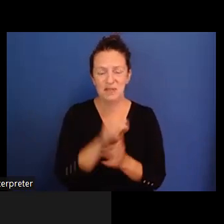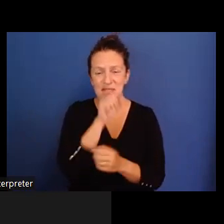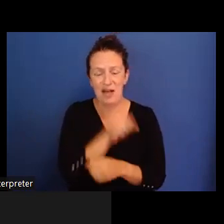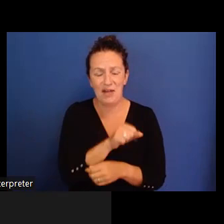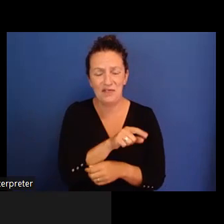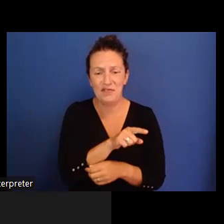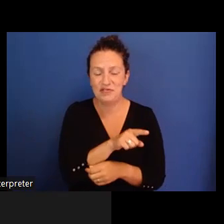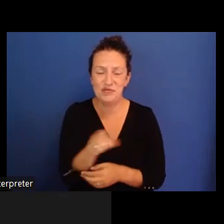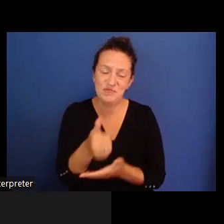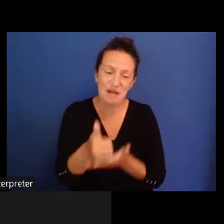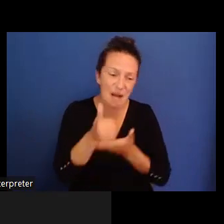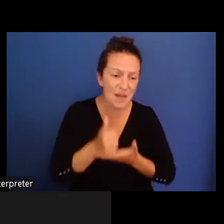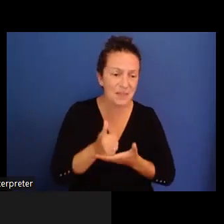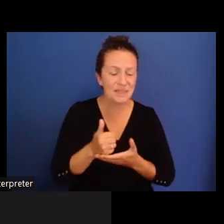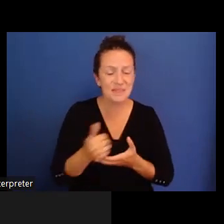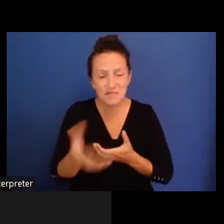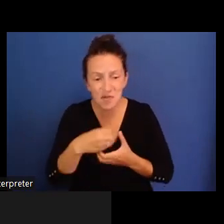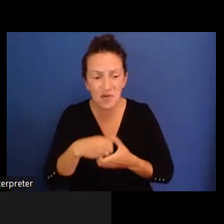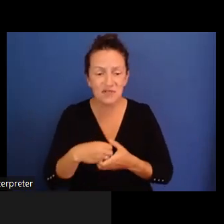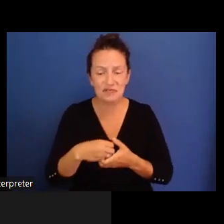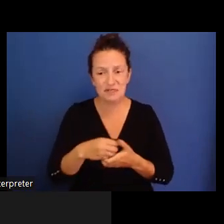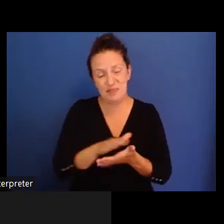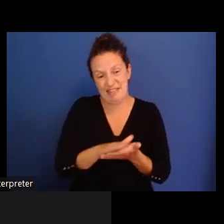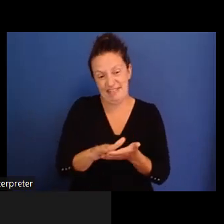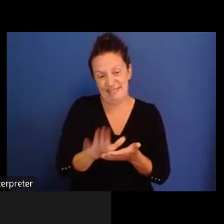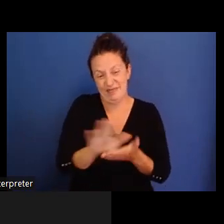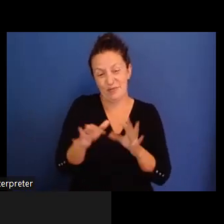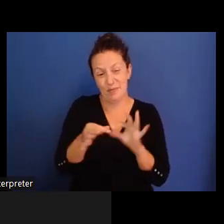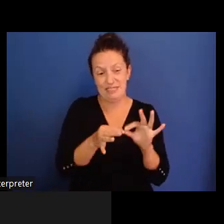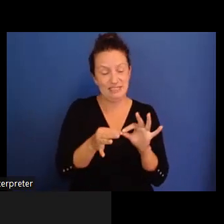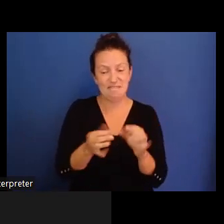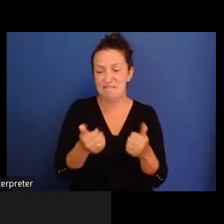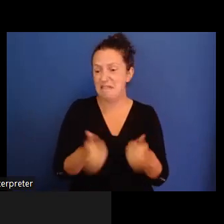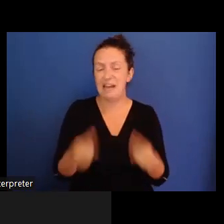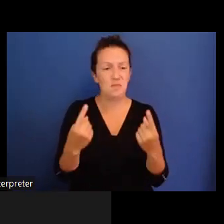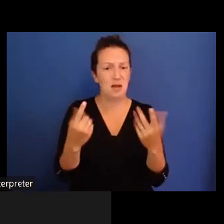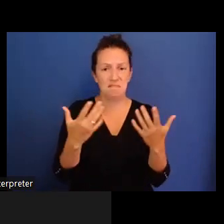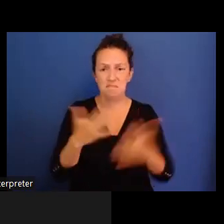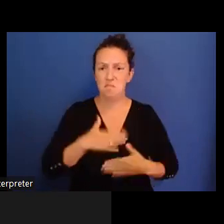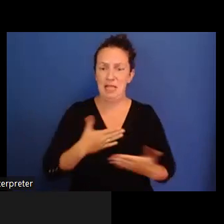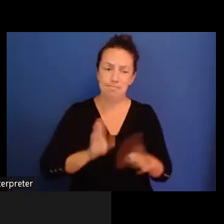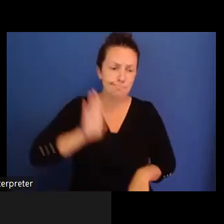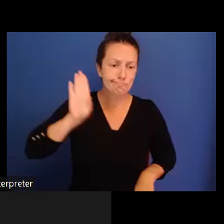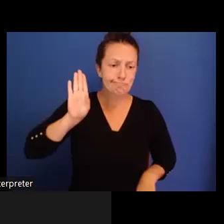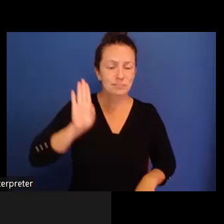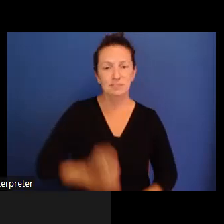and participate. It would be nice to hear from you. Anybody who wants to raise their hand.